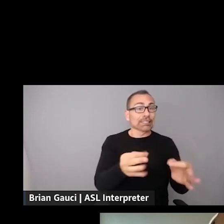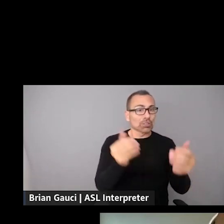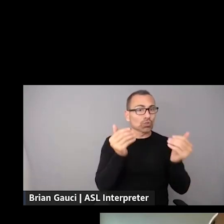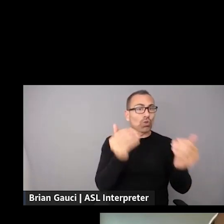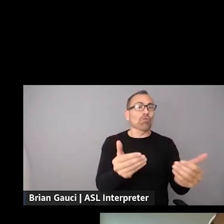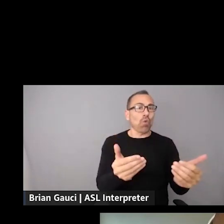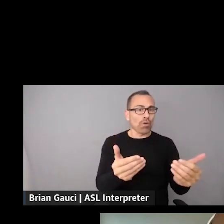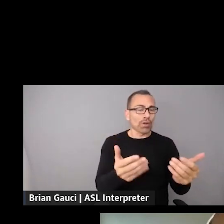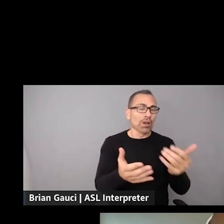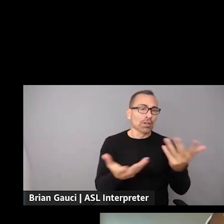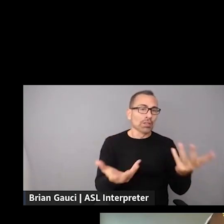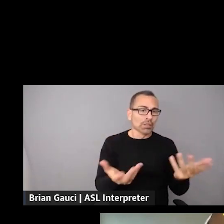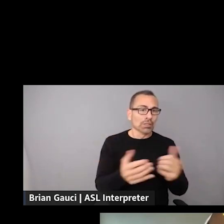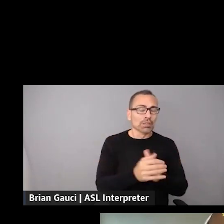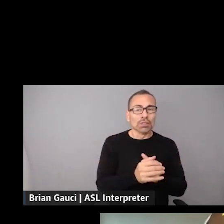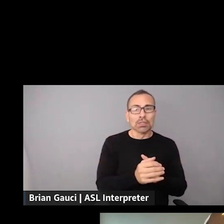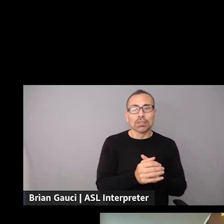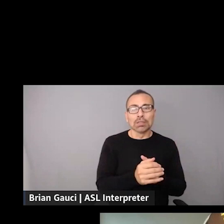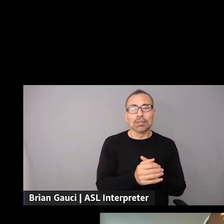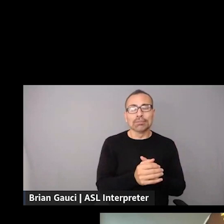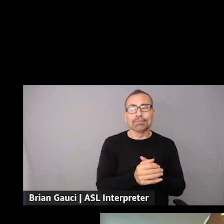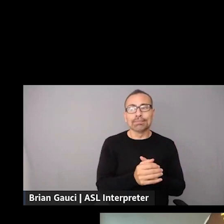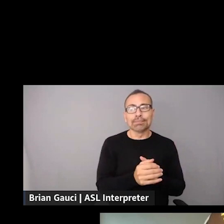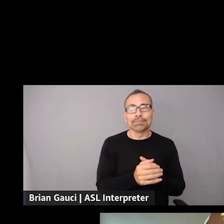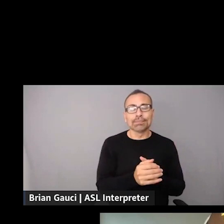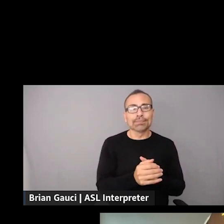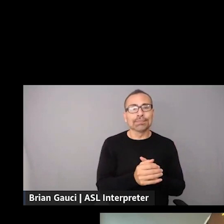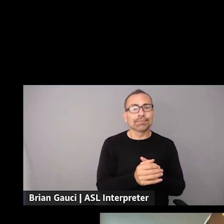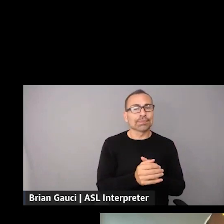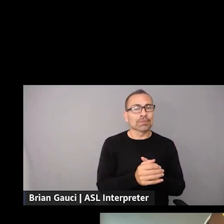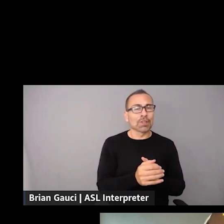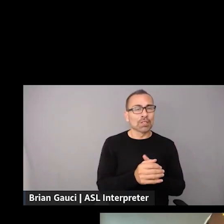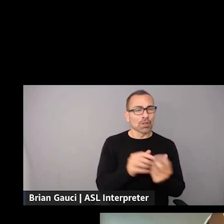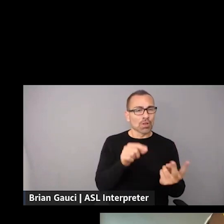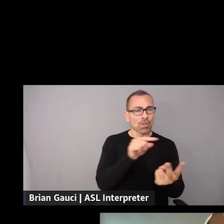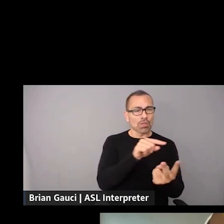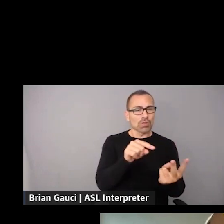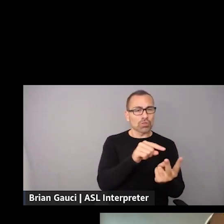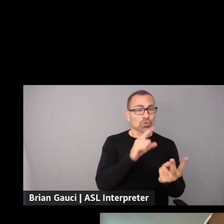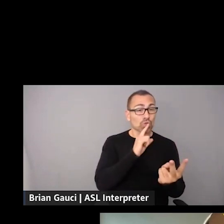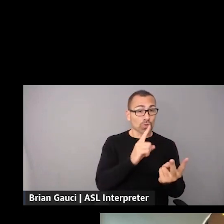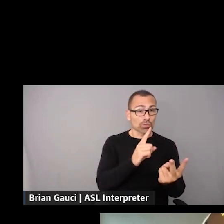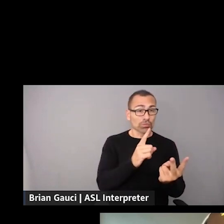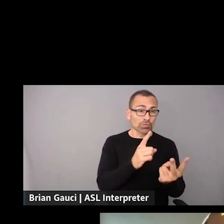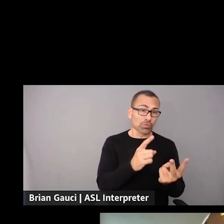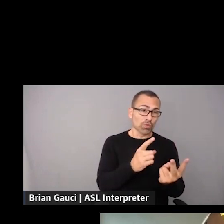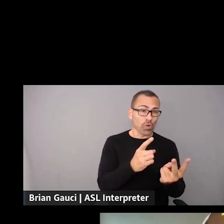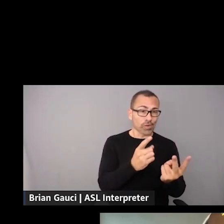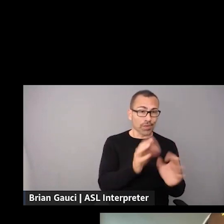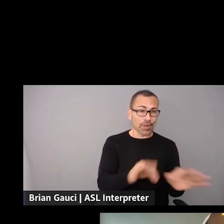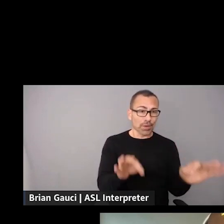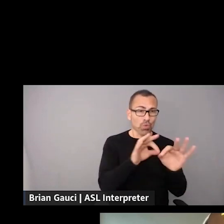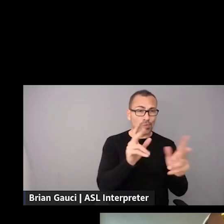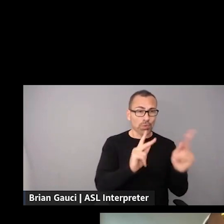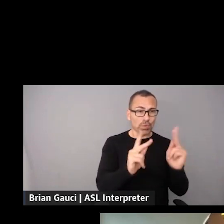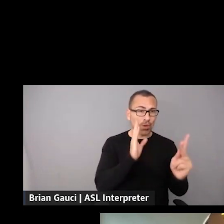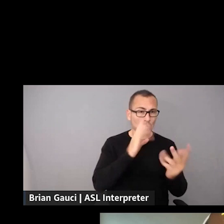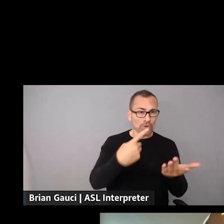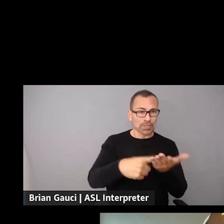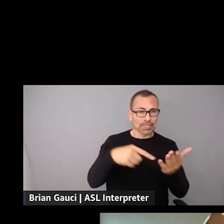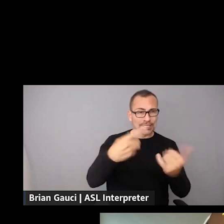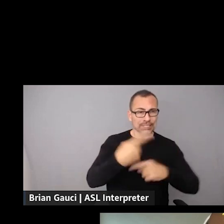analysis and other decisions. And so those are the two key personas that we'll be talking about today in the